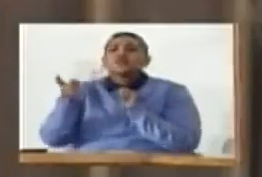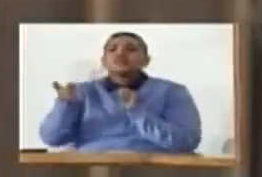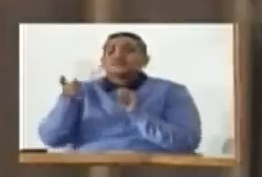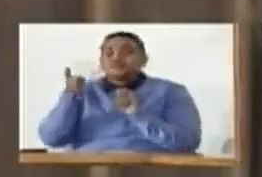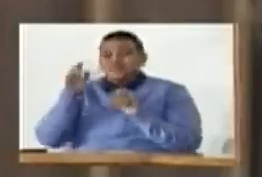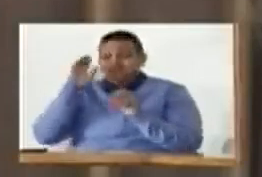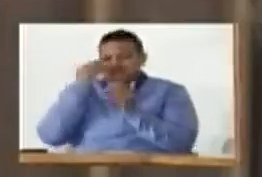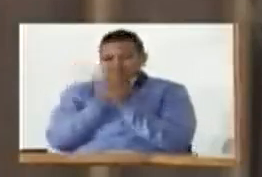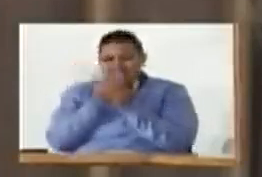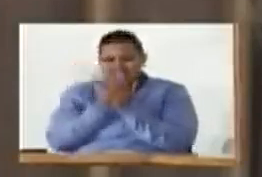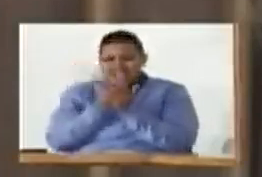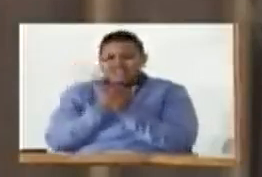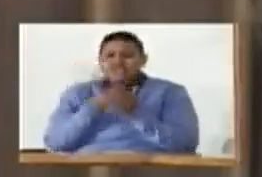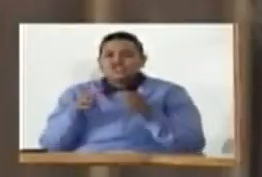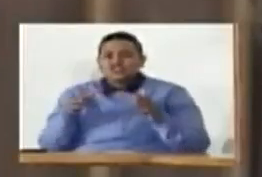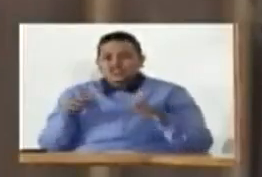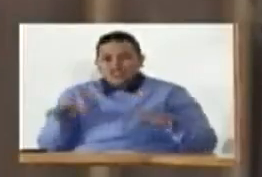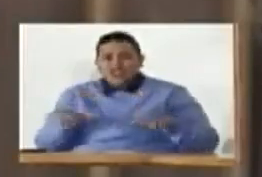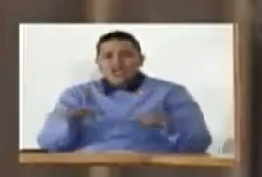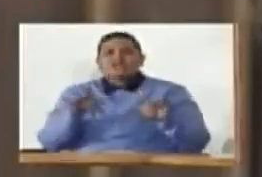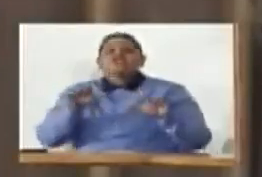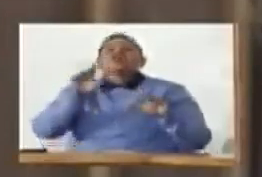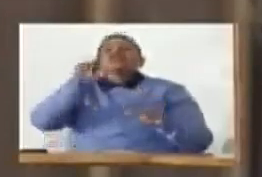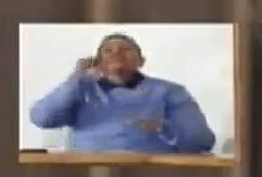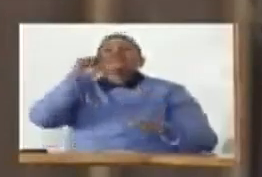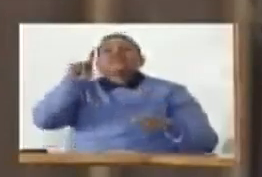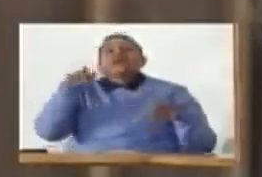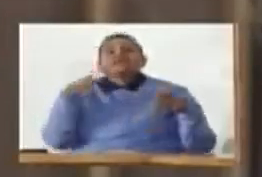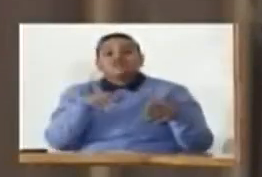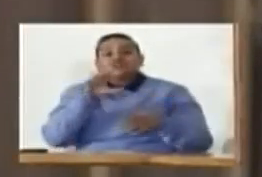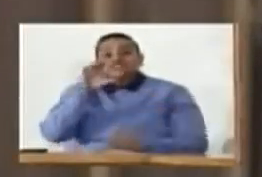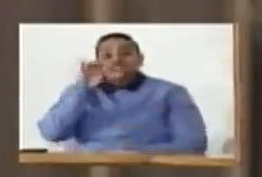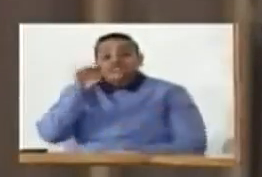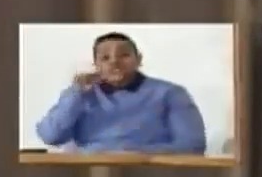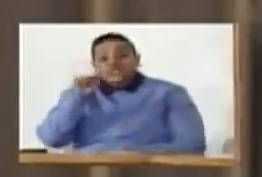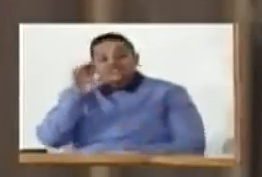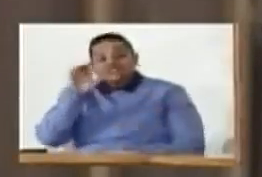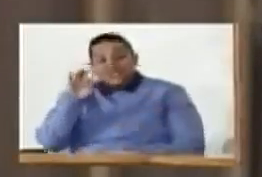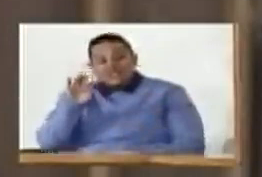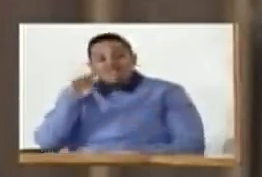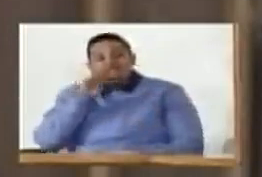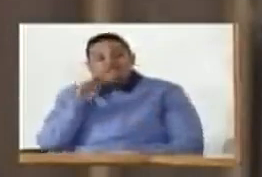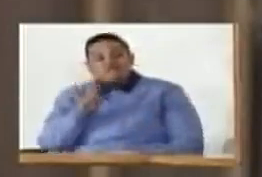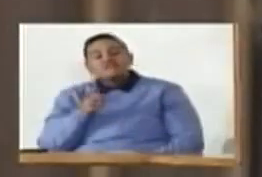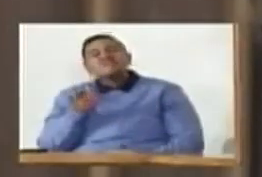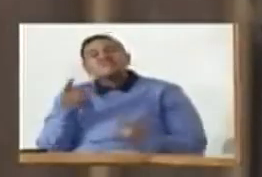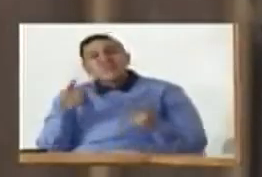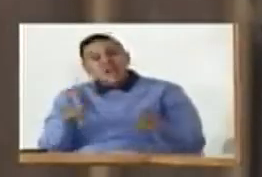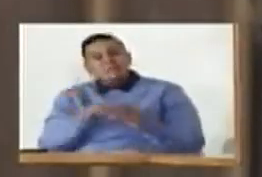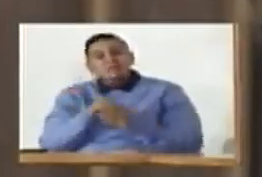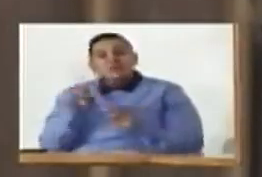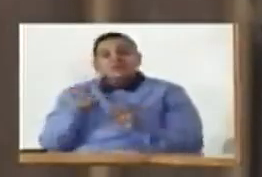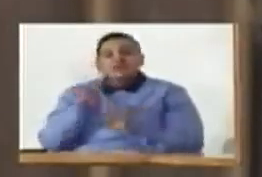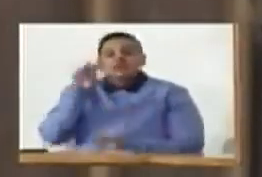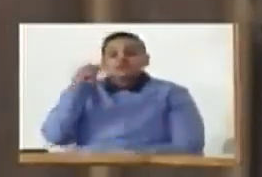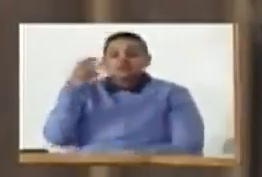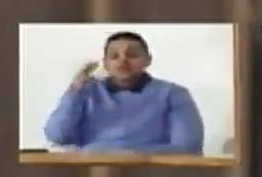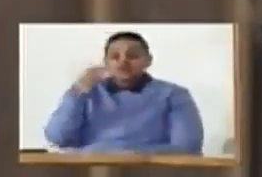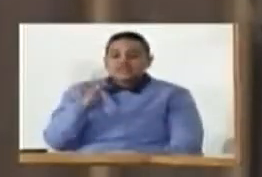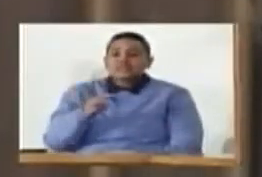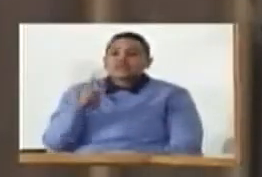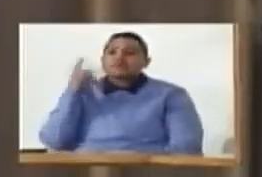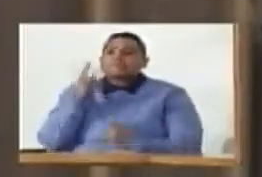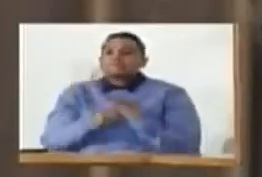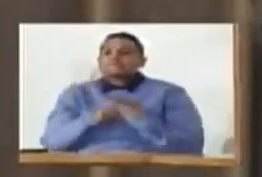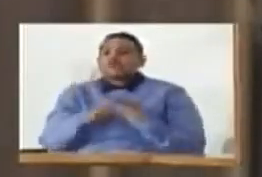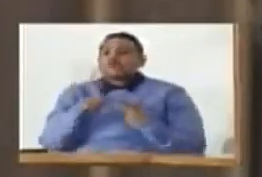Task Force, CFATF, the Mutual Evaluation of Jamaica, conducted in 2016, as